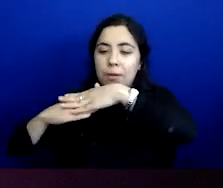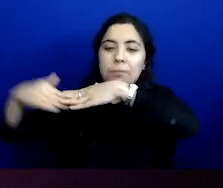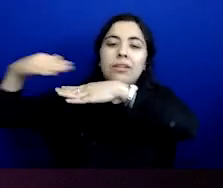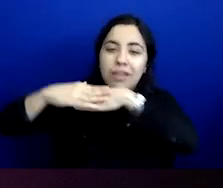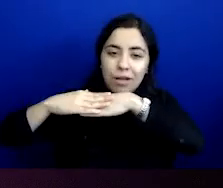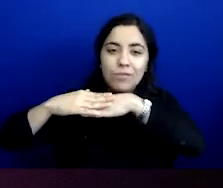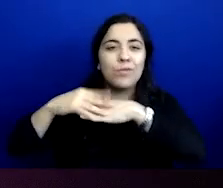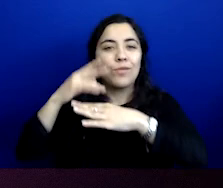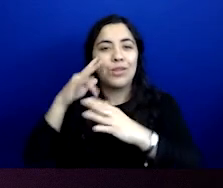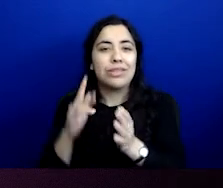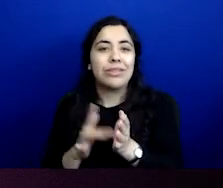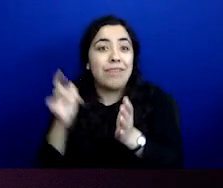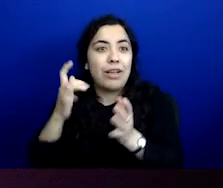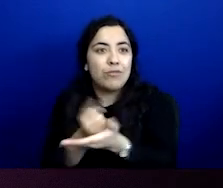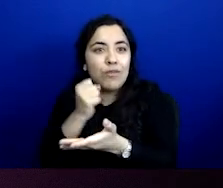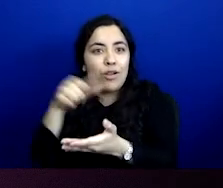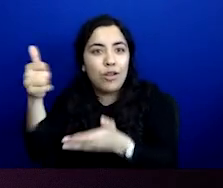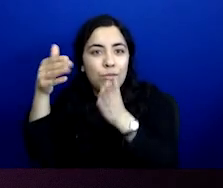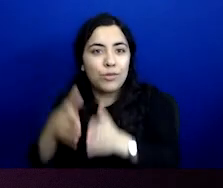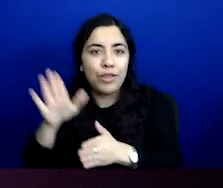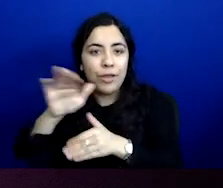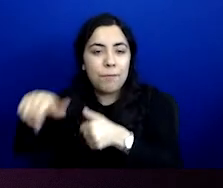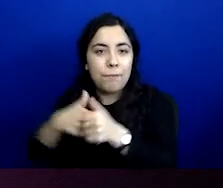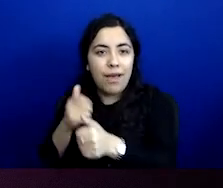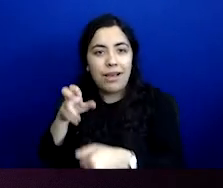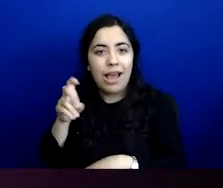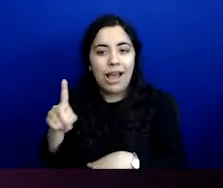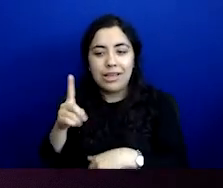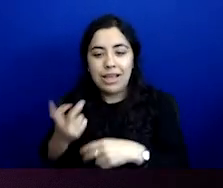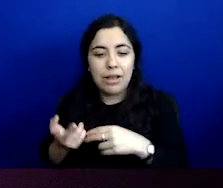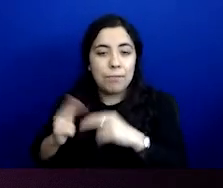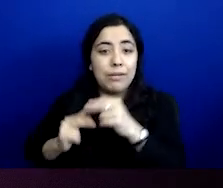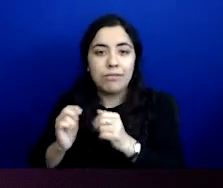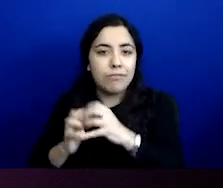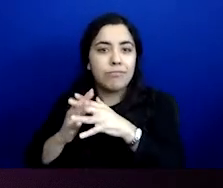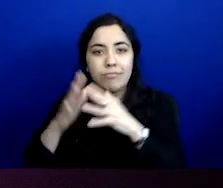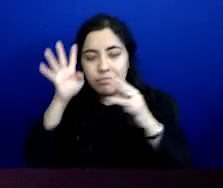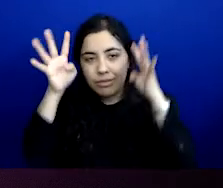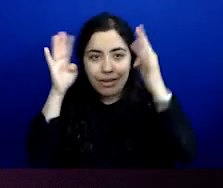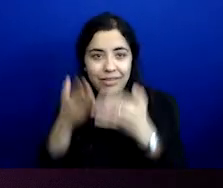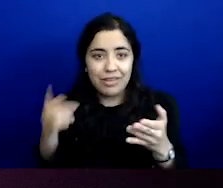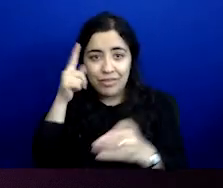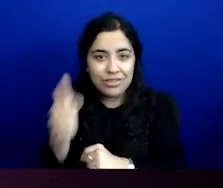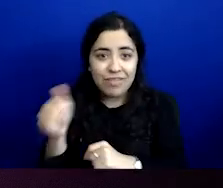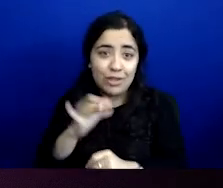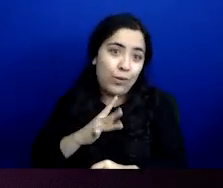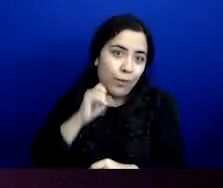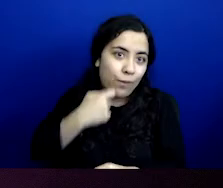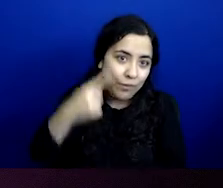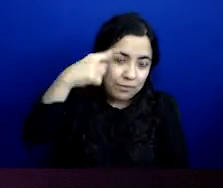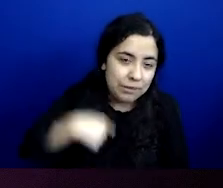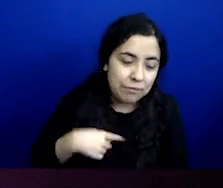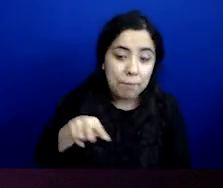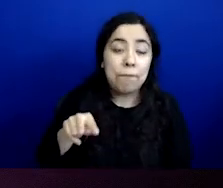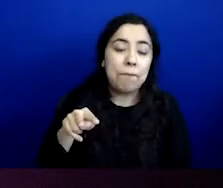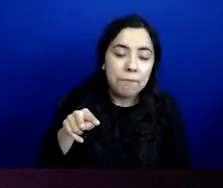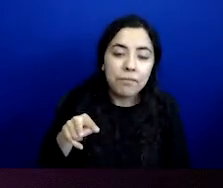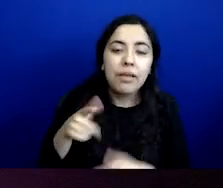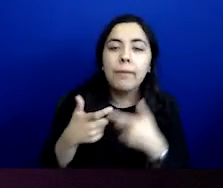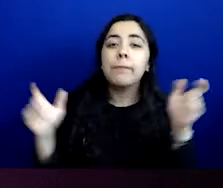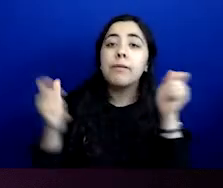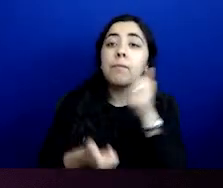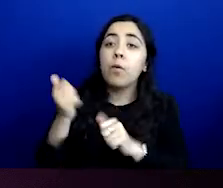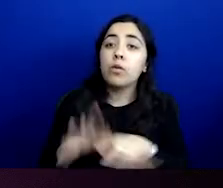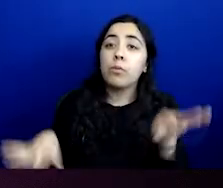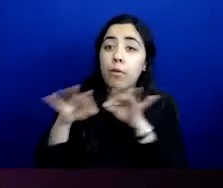and you can kind of take advantage of someone else's backend and kind of like build stuff, which is pretty cool. So the biggest, most important part of